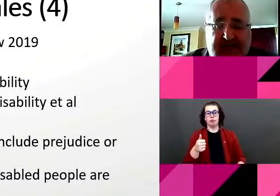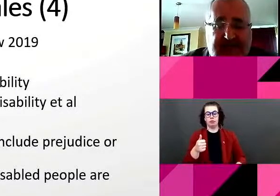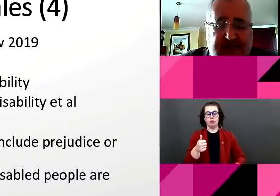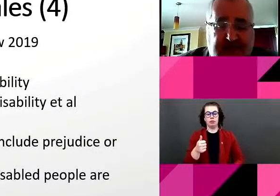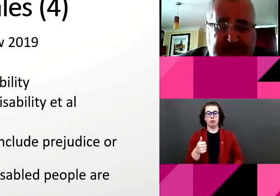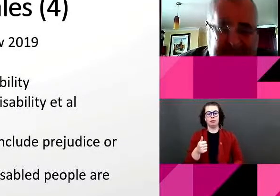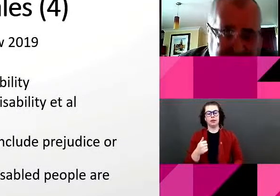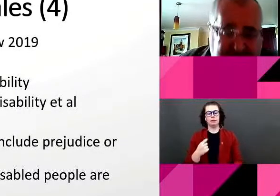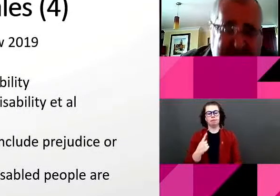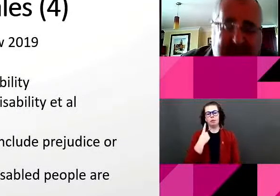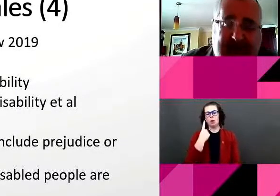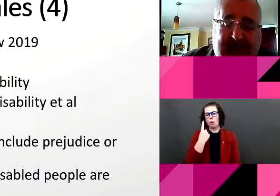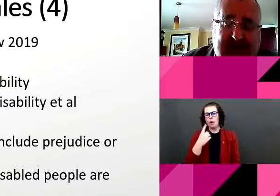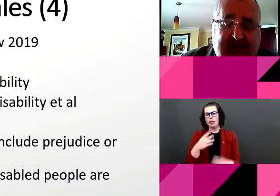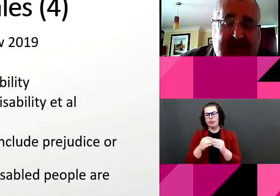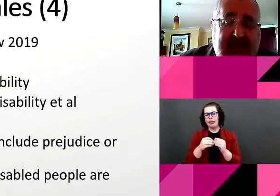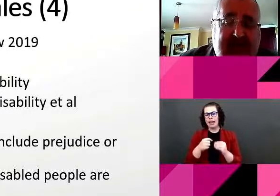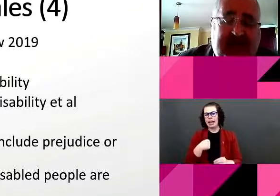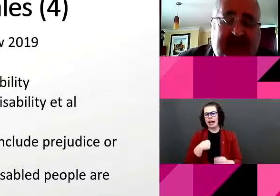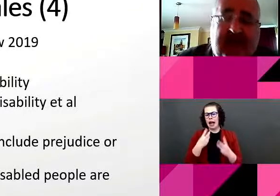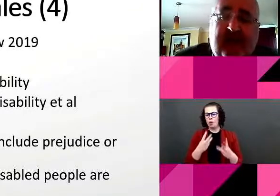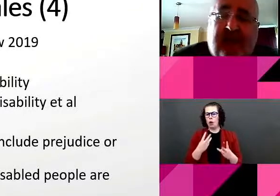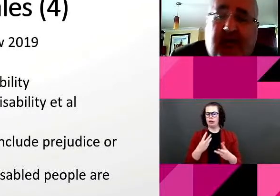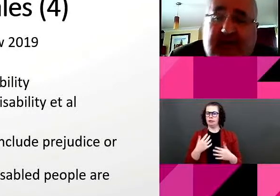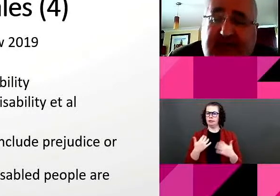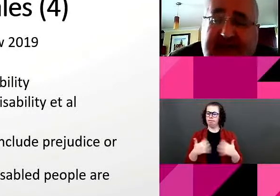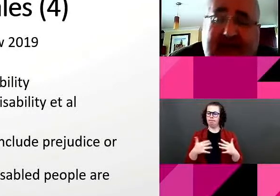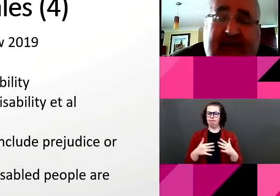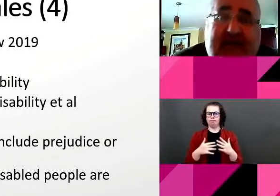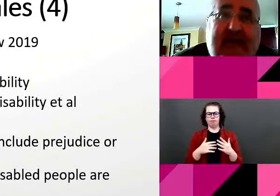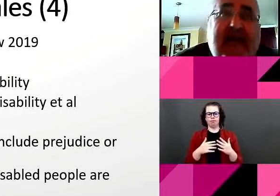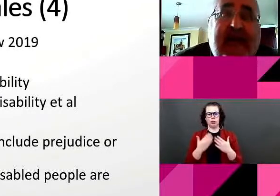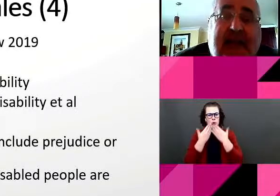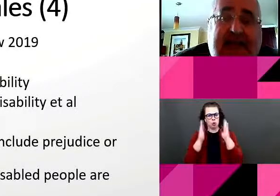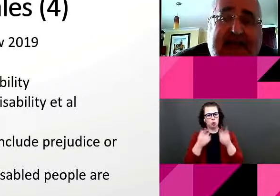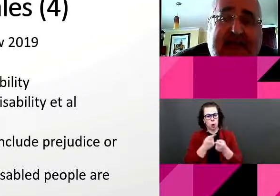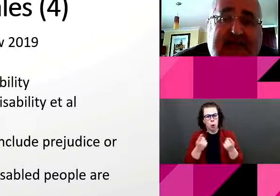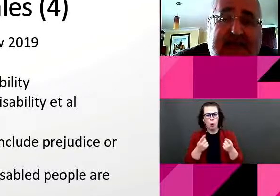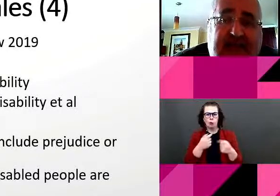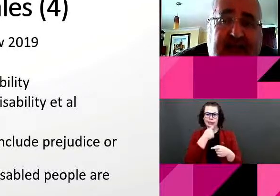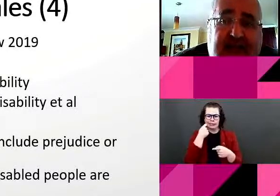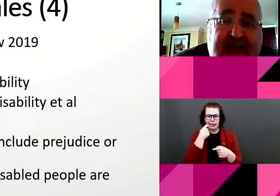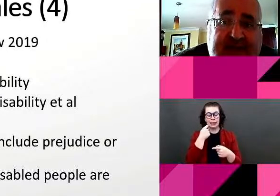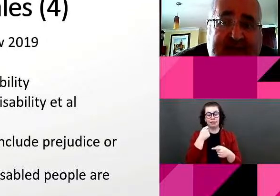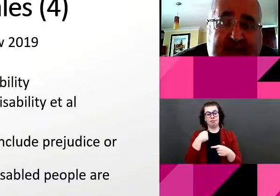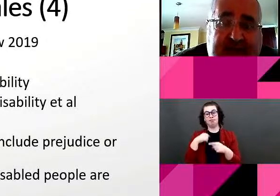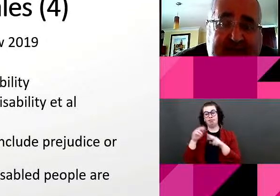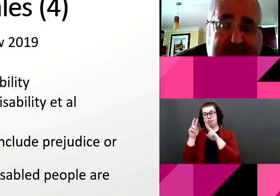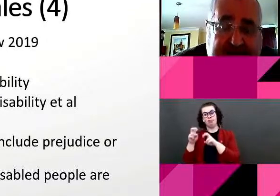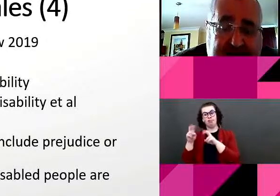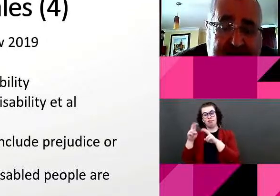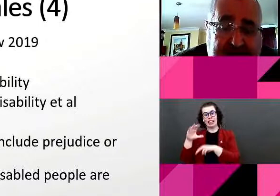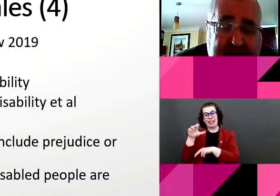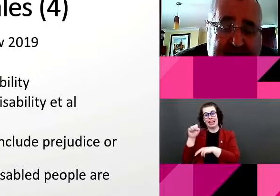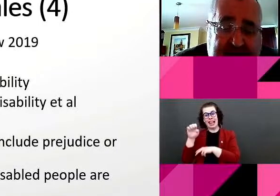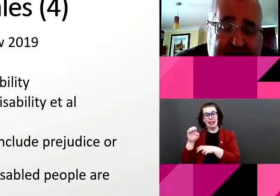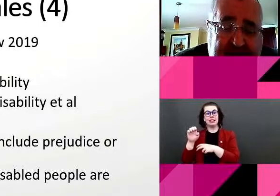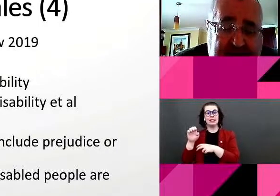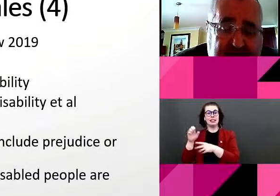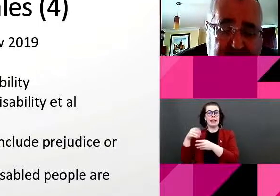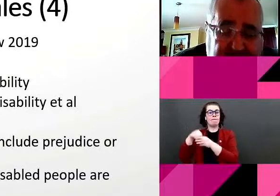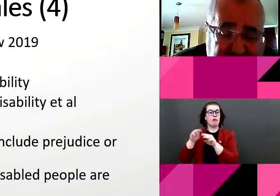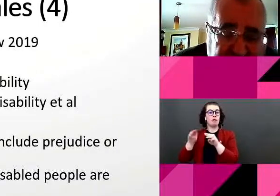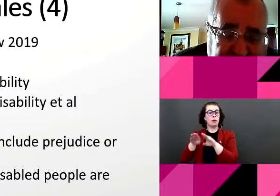I wanted to particularly highlight that emerges in cases involving disabled people